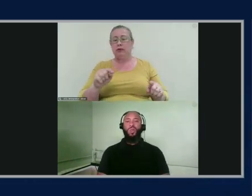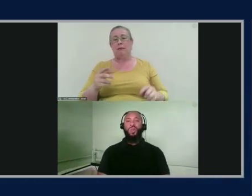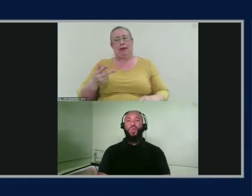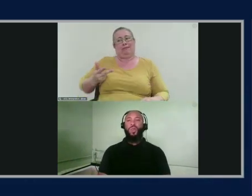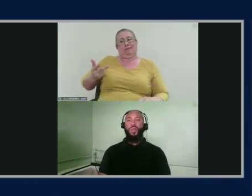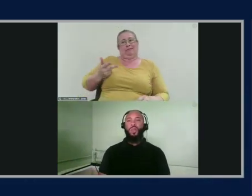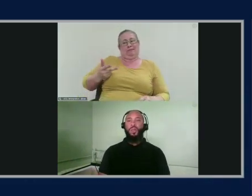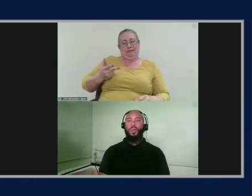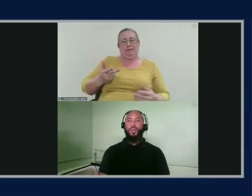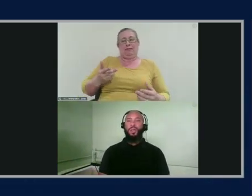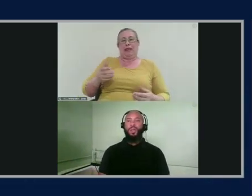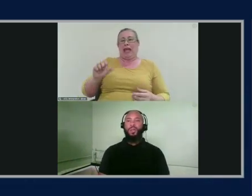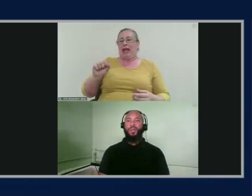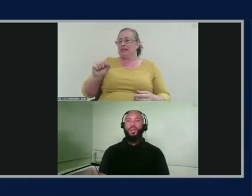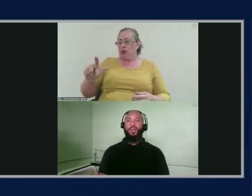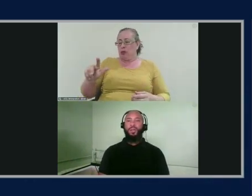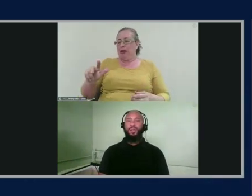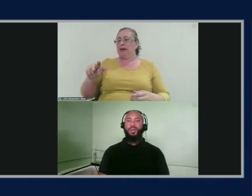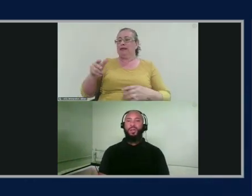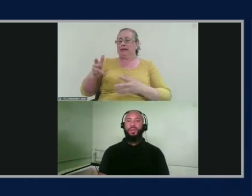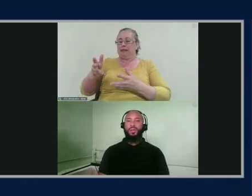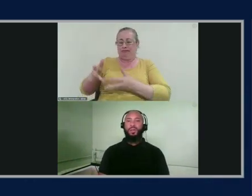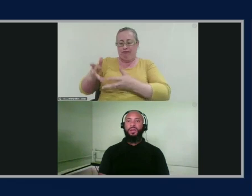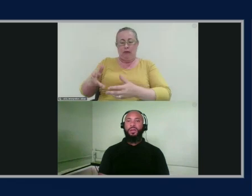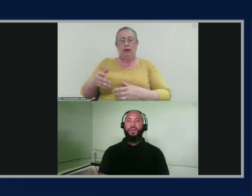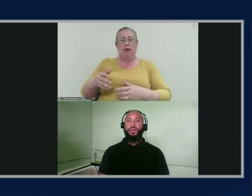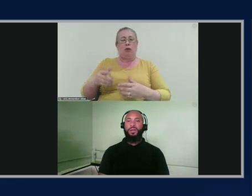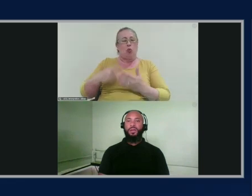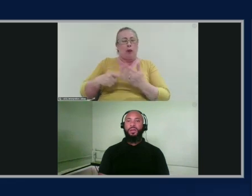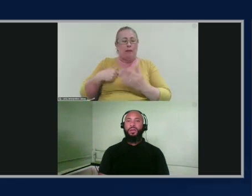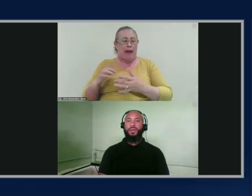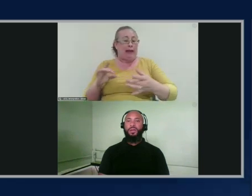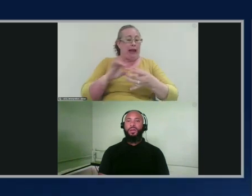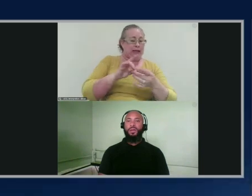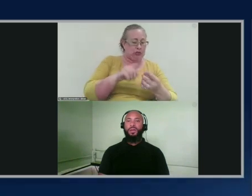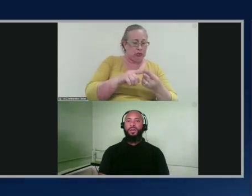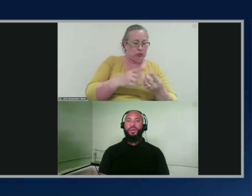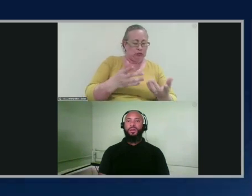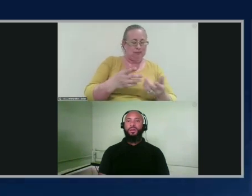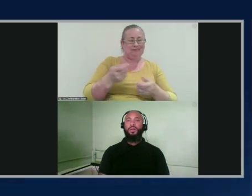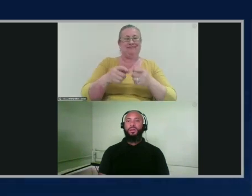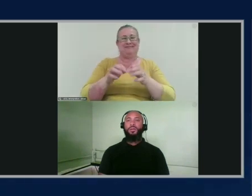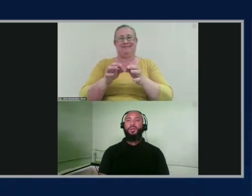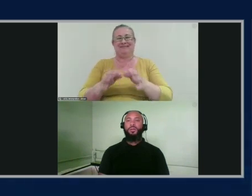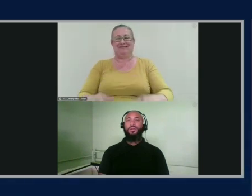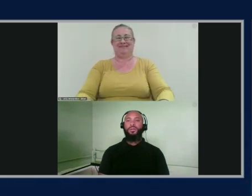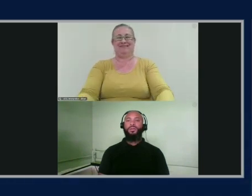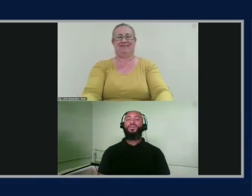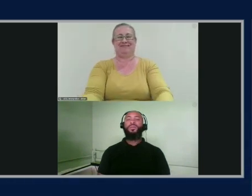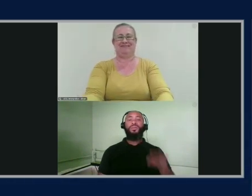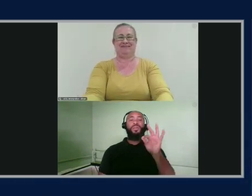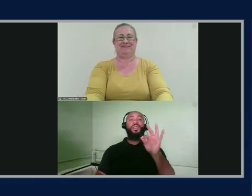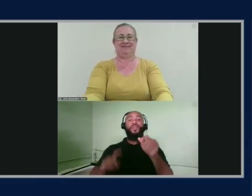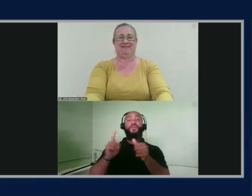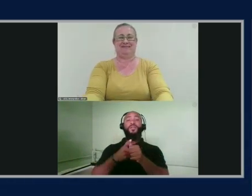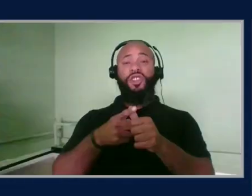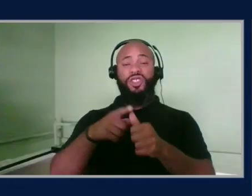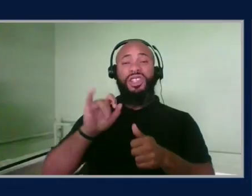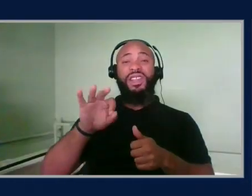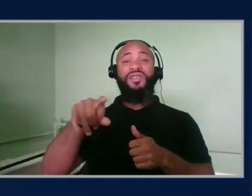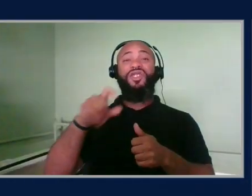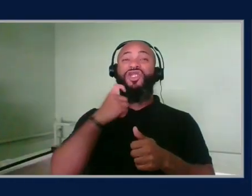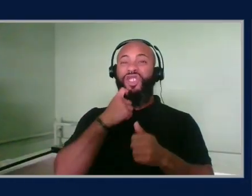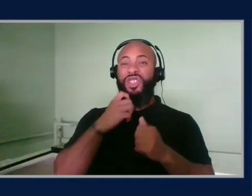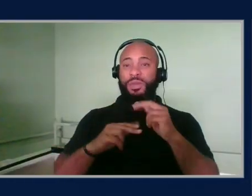lake. What am I connecting to with it? No, I mean, first off, if you're just building your first Gen AI apps, I'm